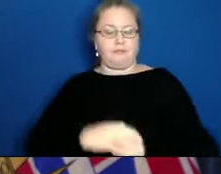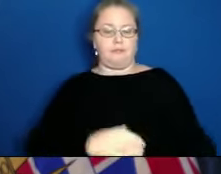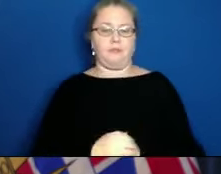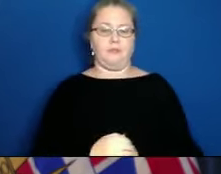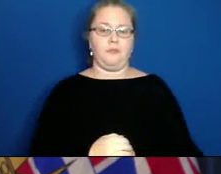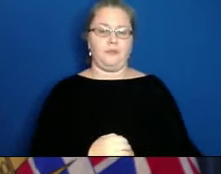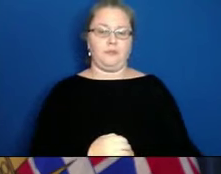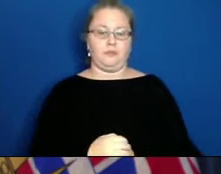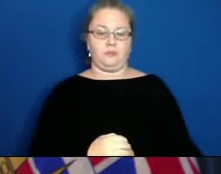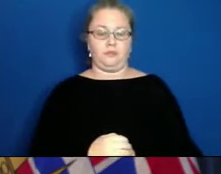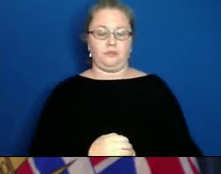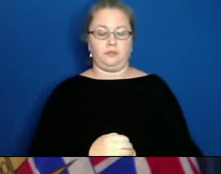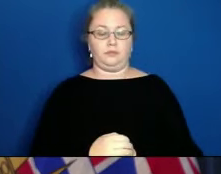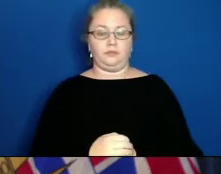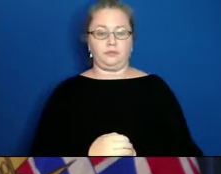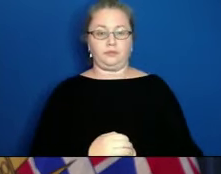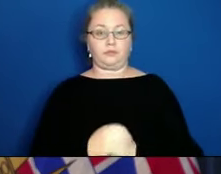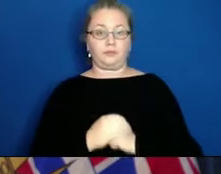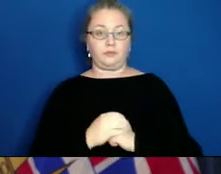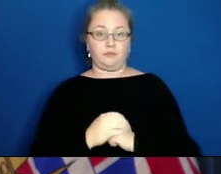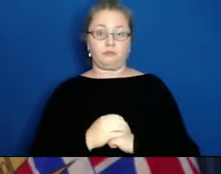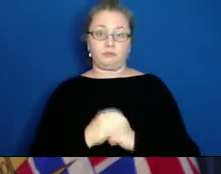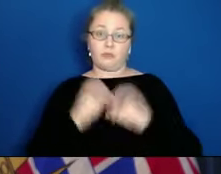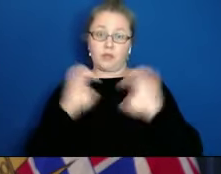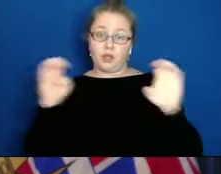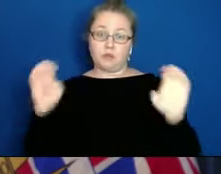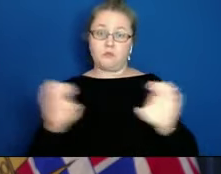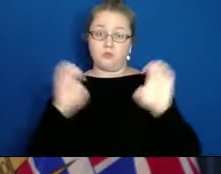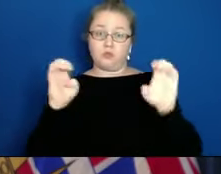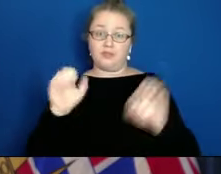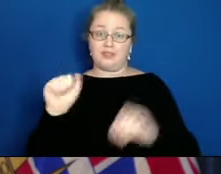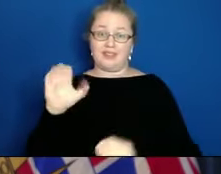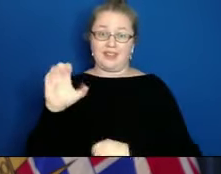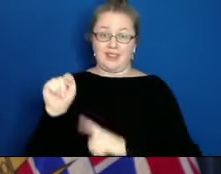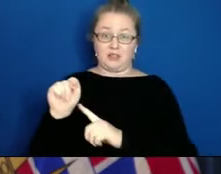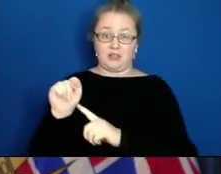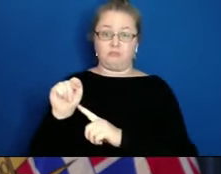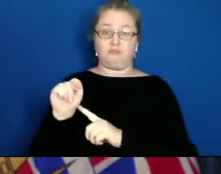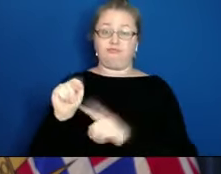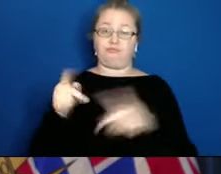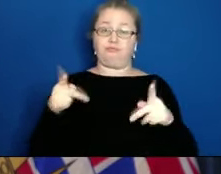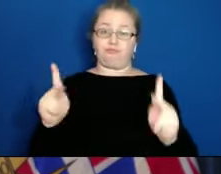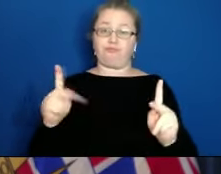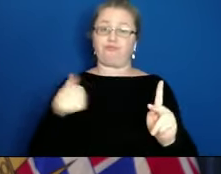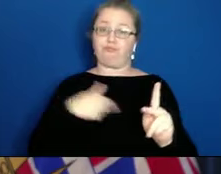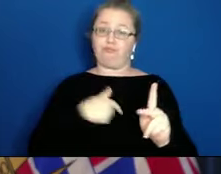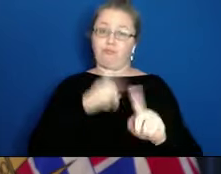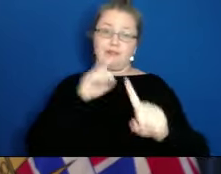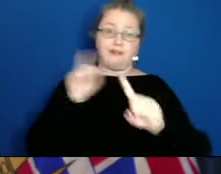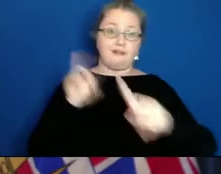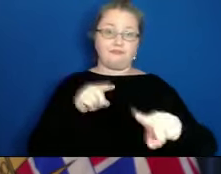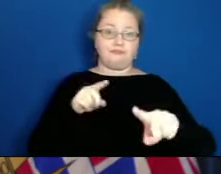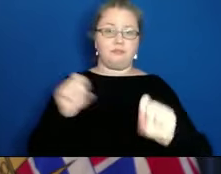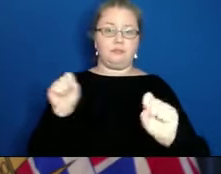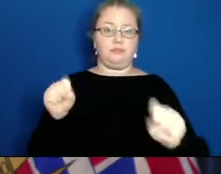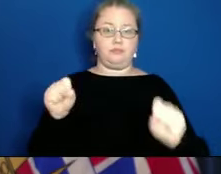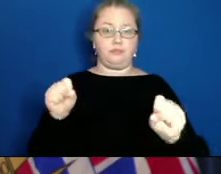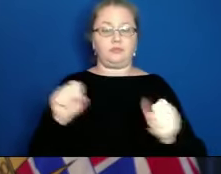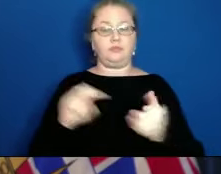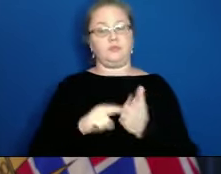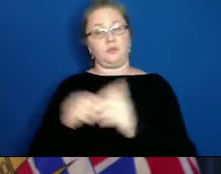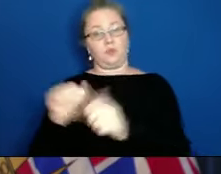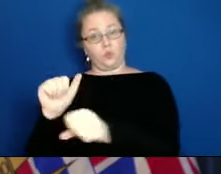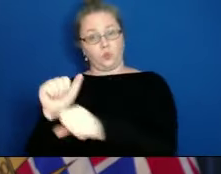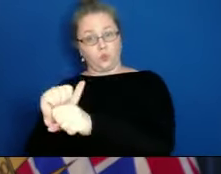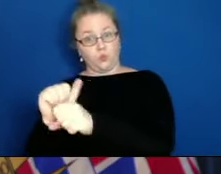mandate as well. The use of the Emergency Act to do this will enable us to cover that overlap of workplace and public